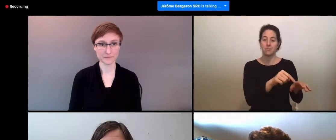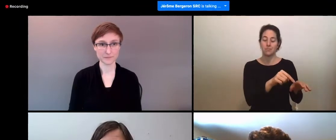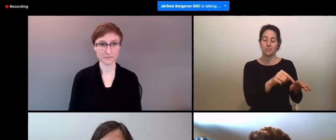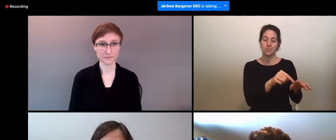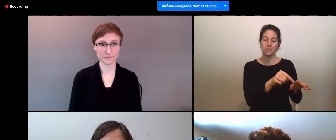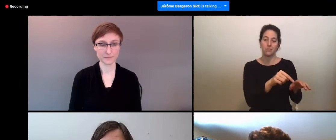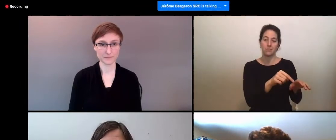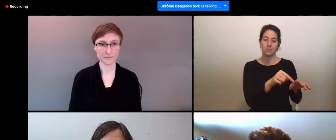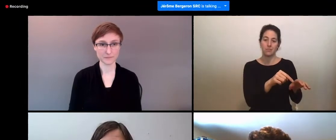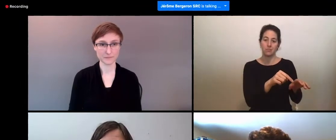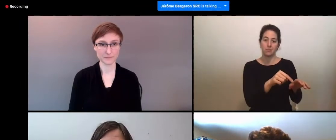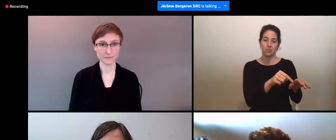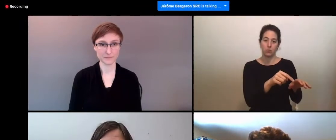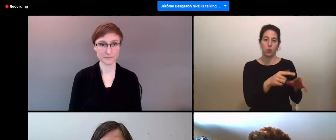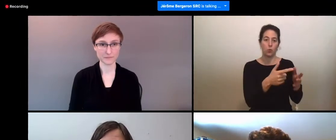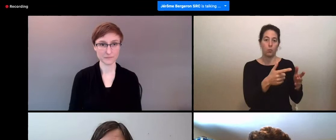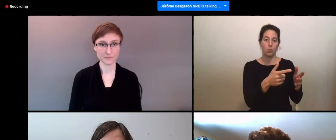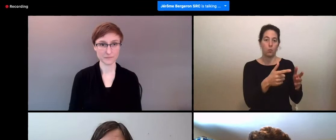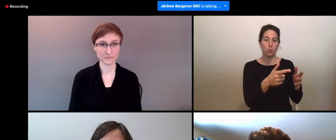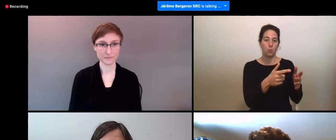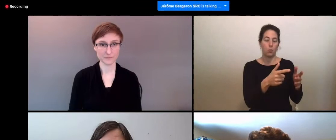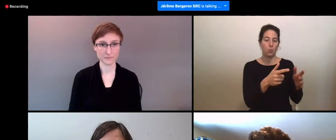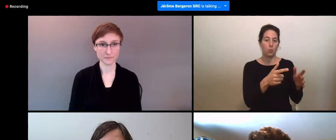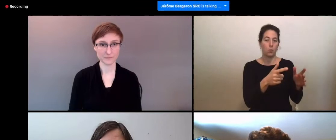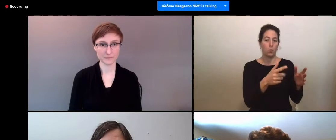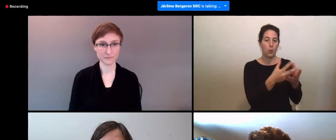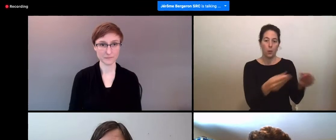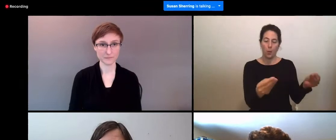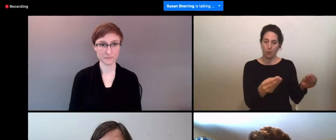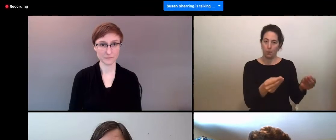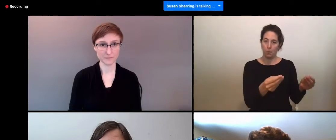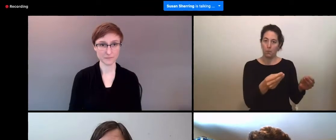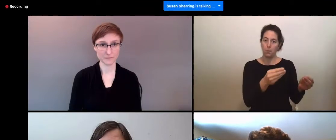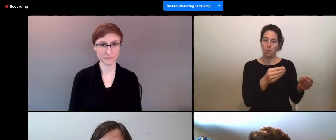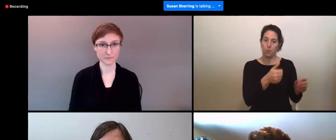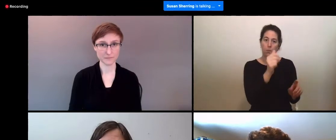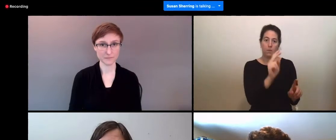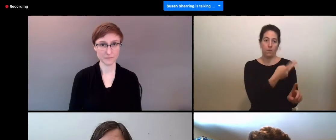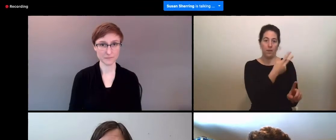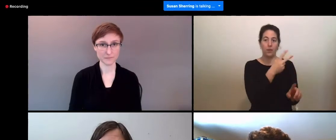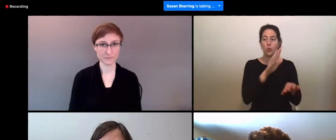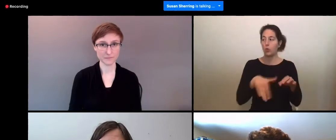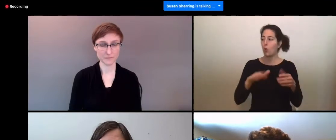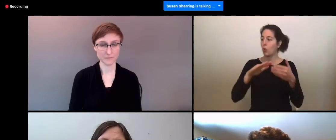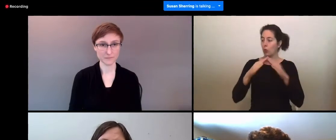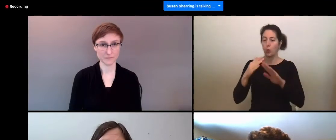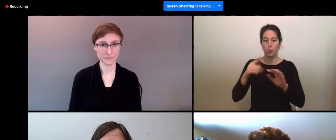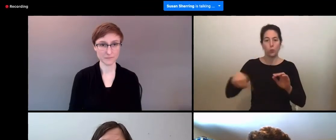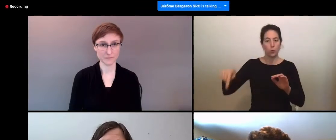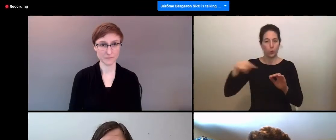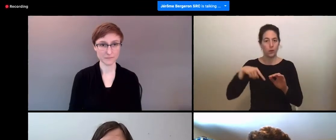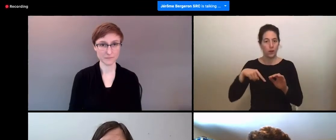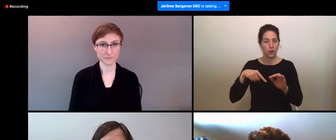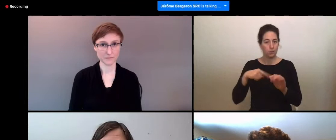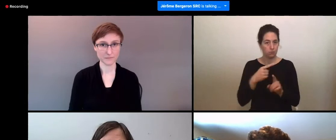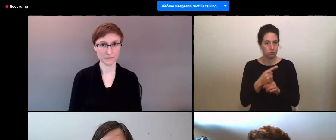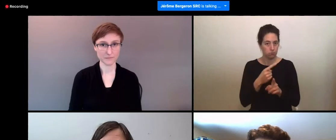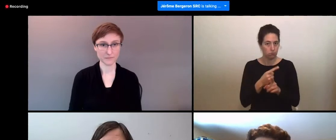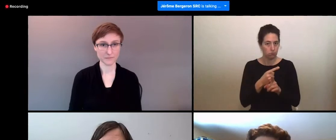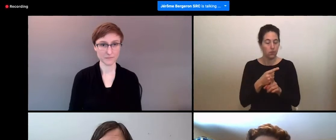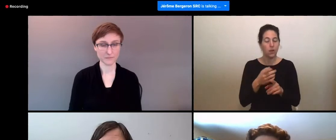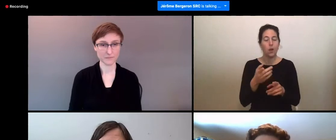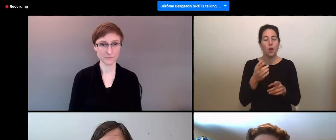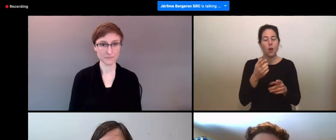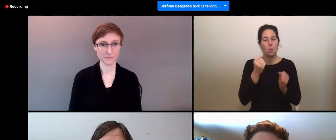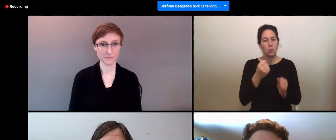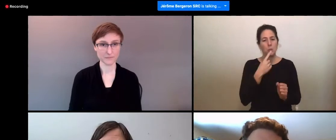été résorbées beaucoup plus rapidement que dans la communauté. Et êtes-vous en mesure de me dire en ce